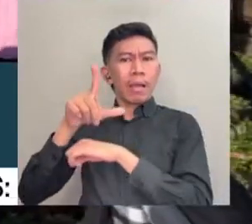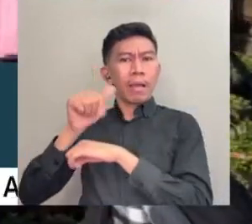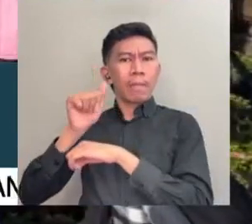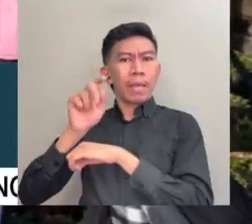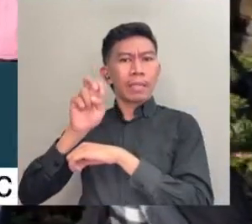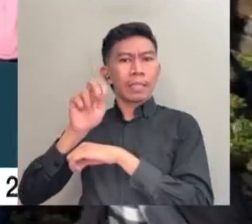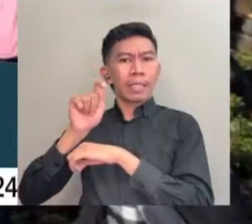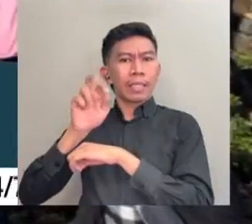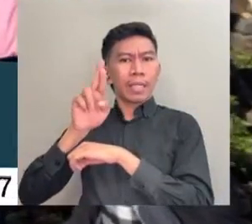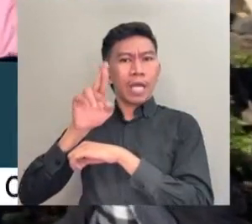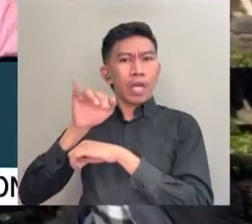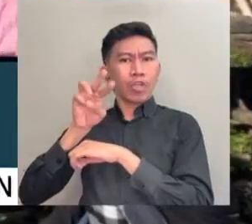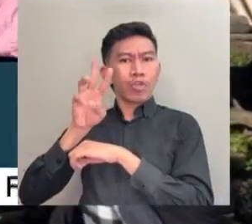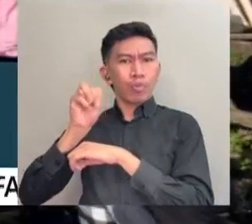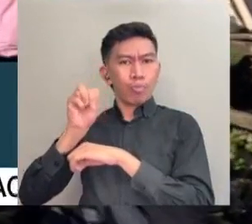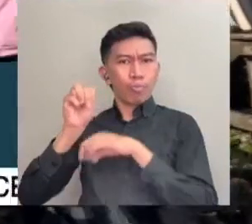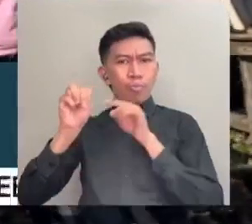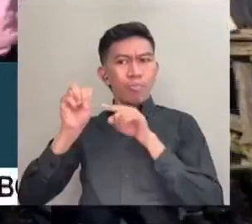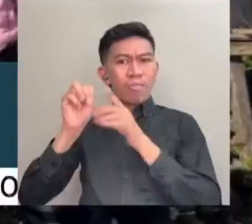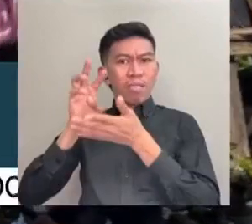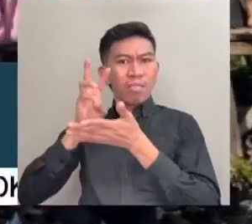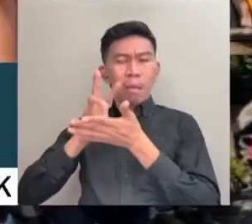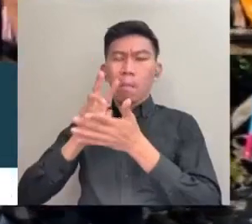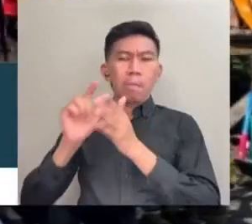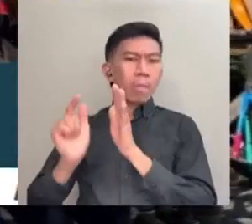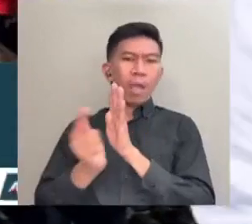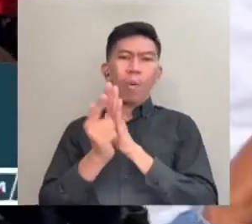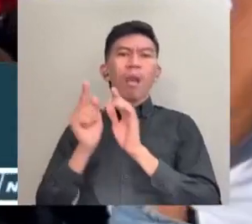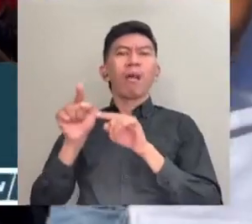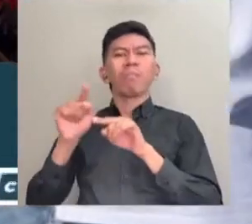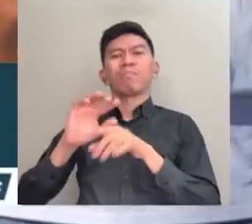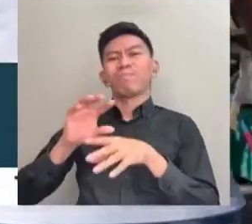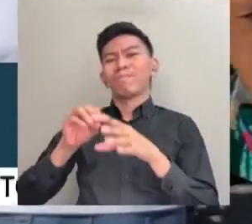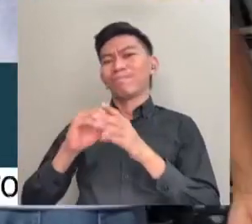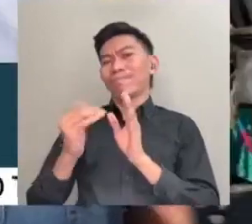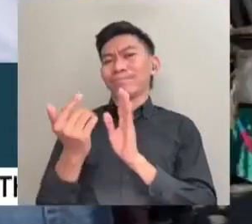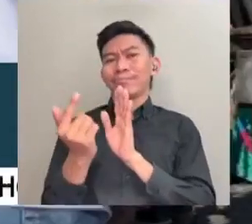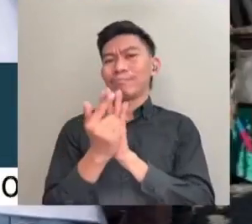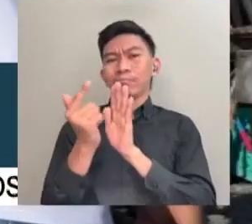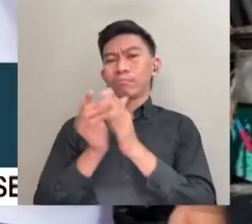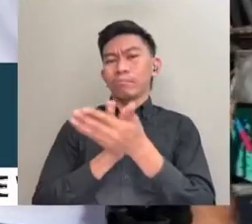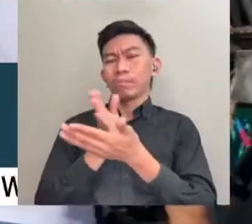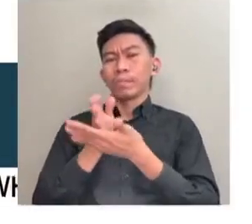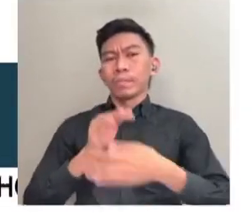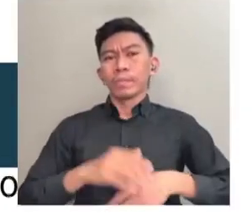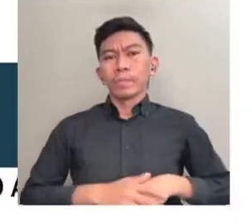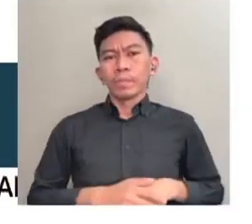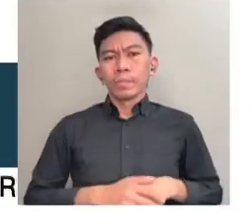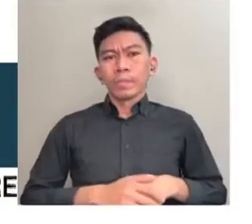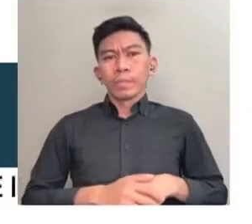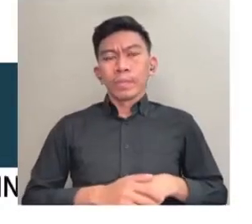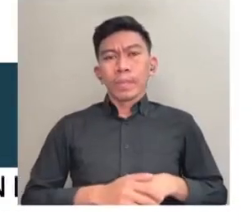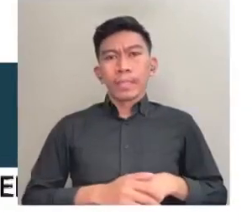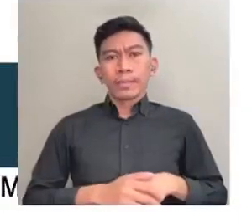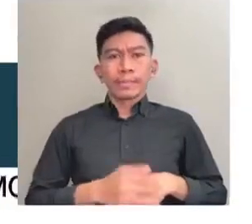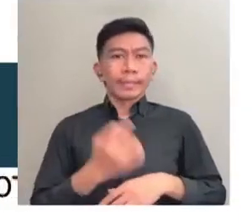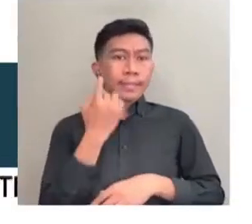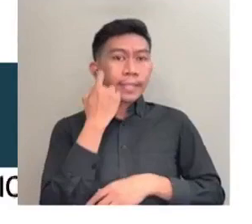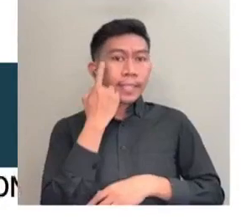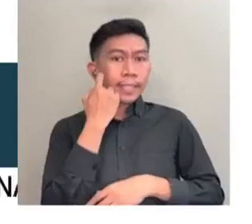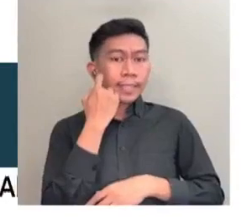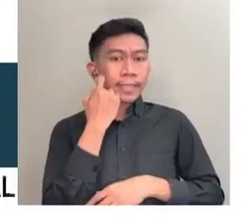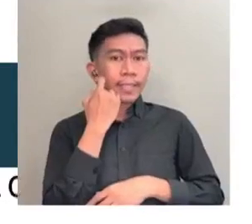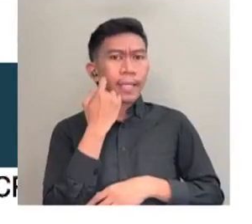the provincial government and by the PDRRMO, Stanley. Okay, a while ago you were talking about some sites,